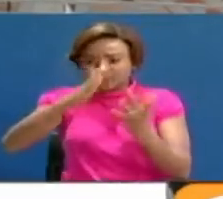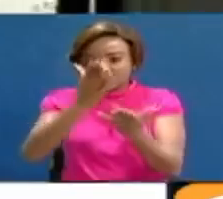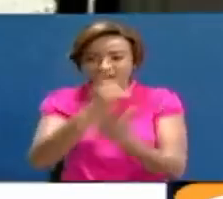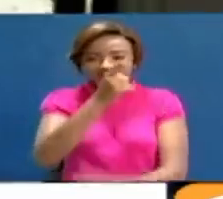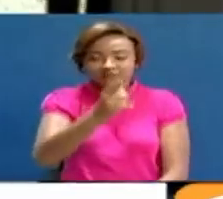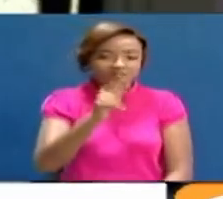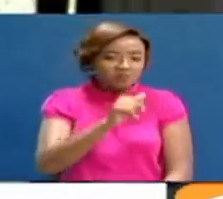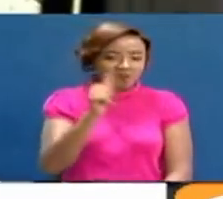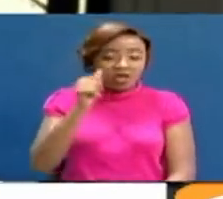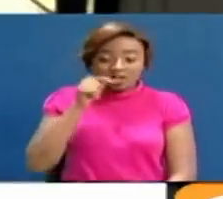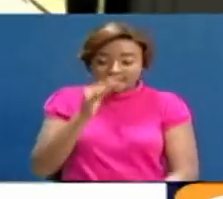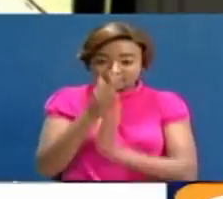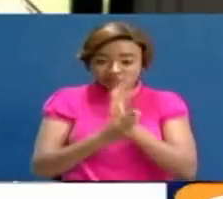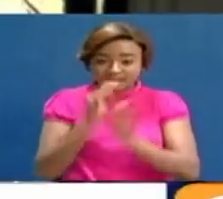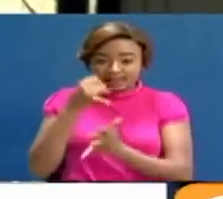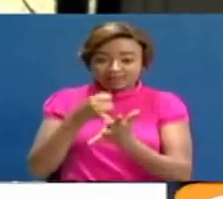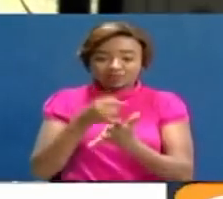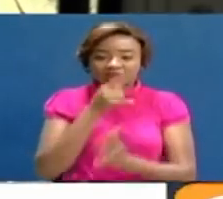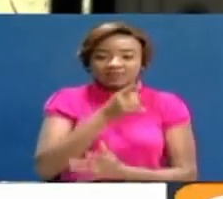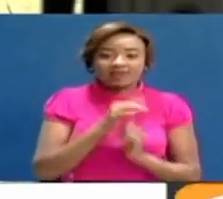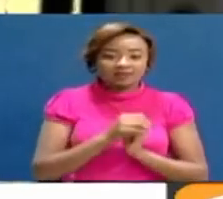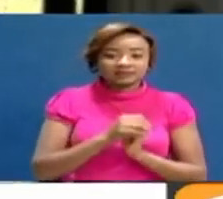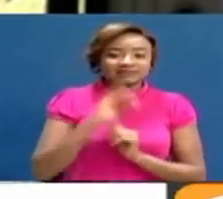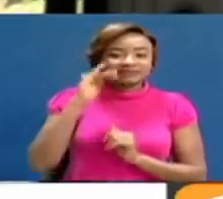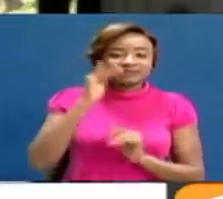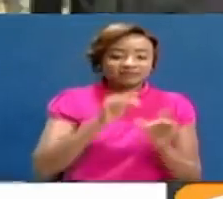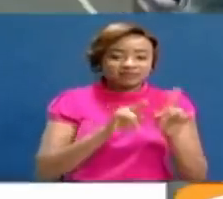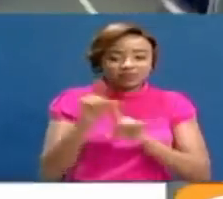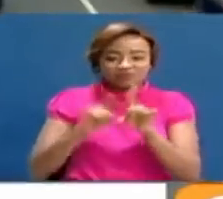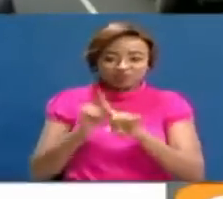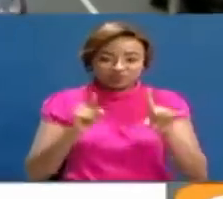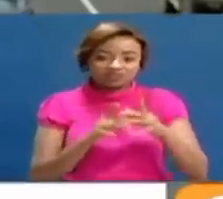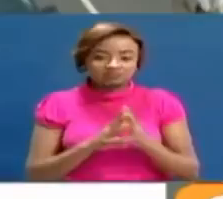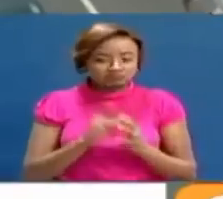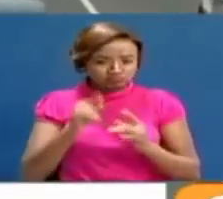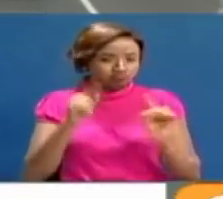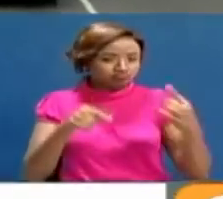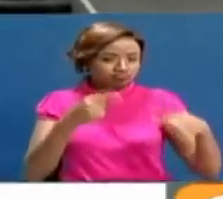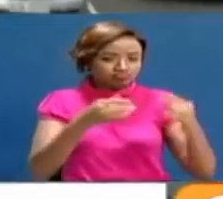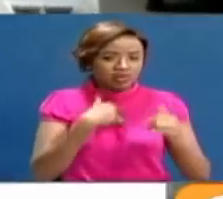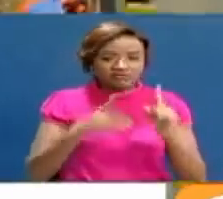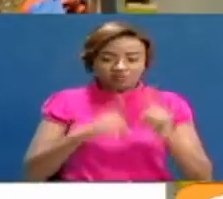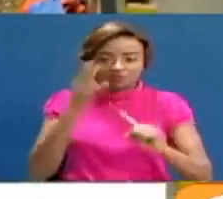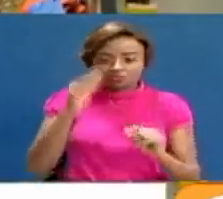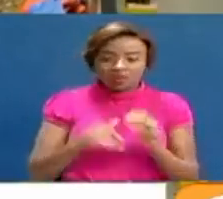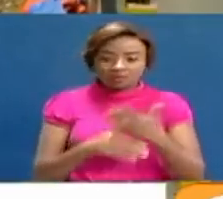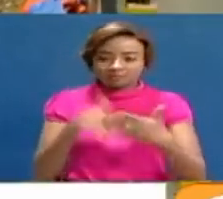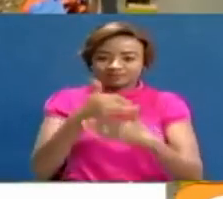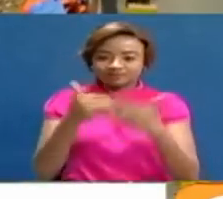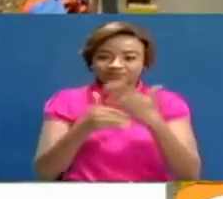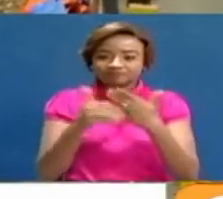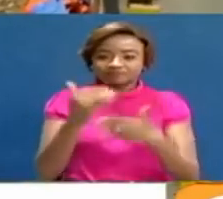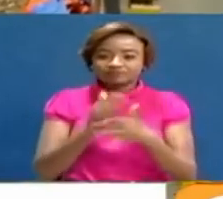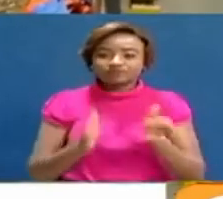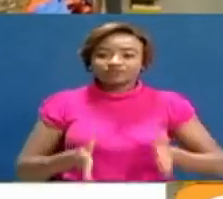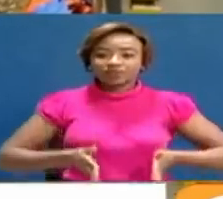The plan, which is part of the Nairobi City Commuter Railway, is expected to become competitive, especially with the ongoing construction of the expressway that